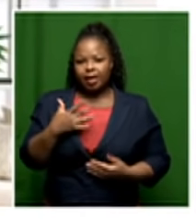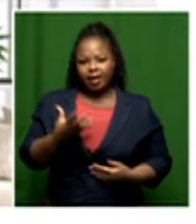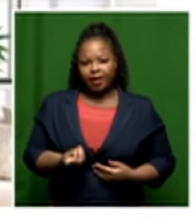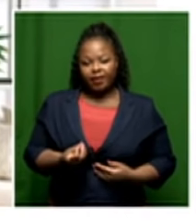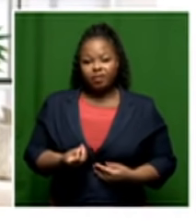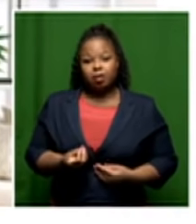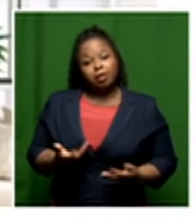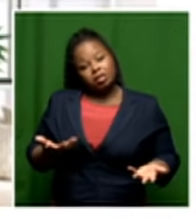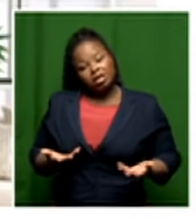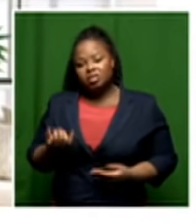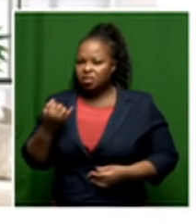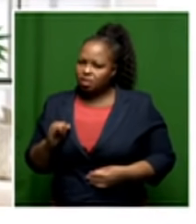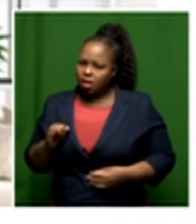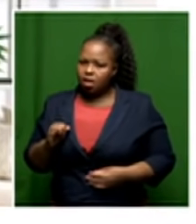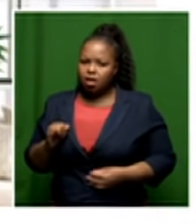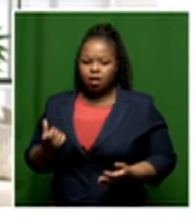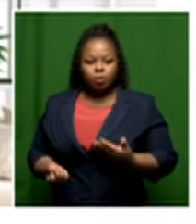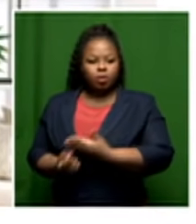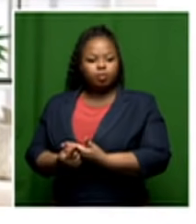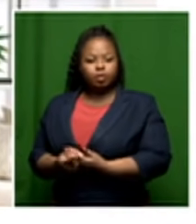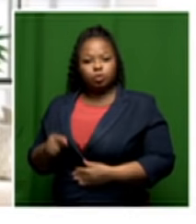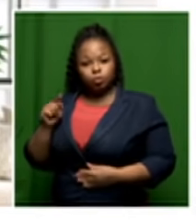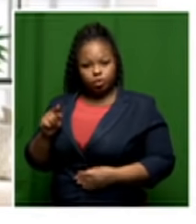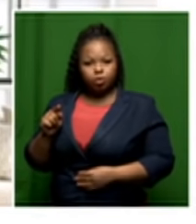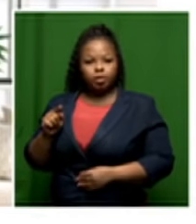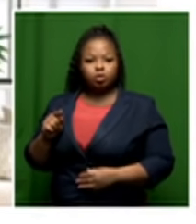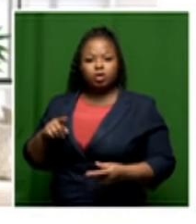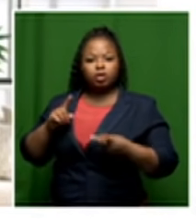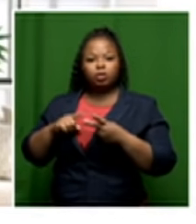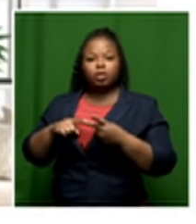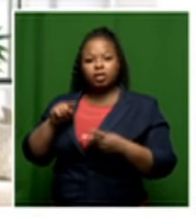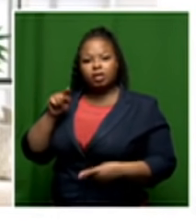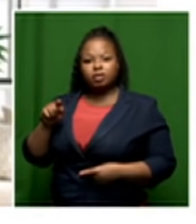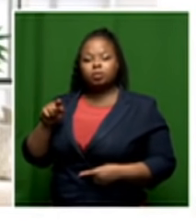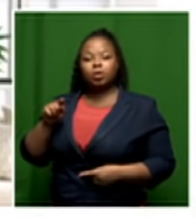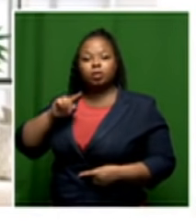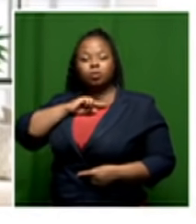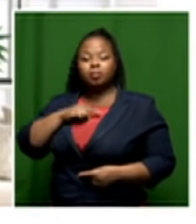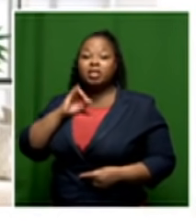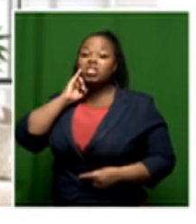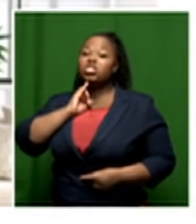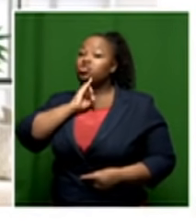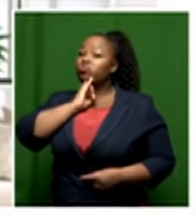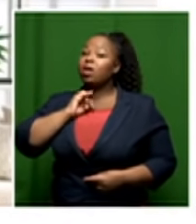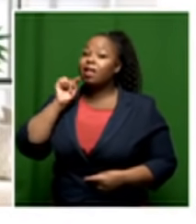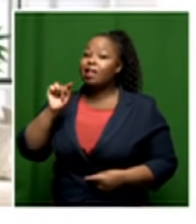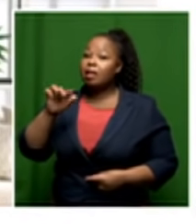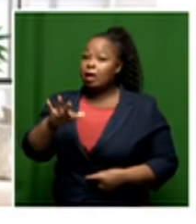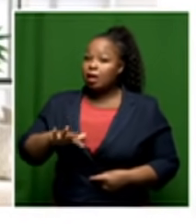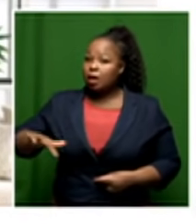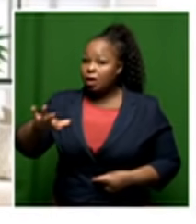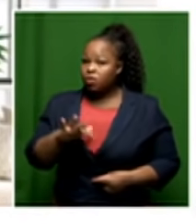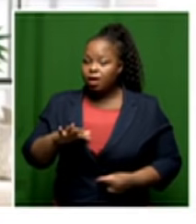non-pharmaceutical measures must still be taken, into account, even if you've got the vaccine. But in a place like Israel, where the majority